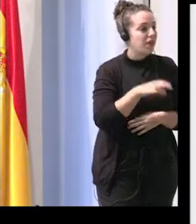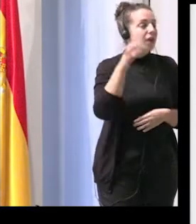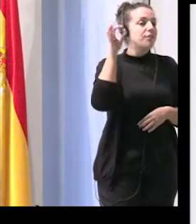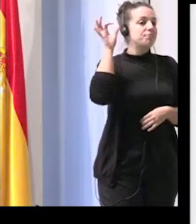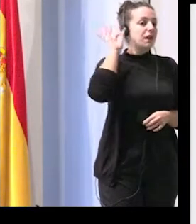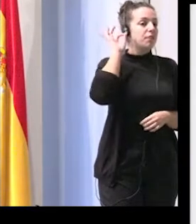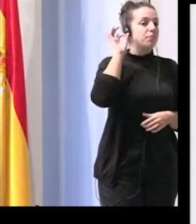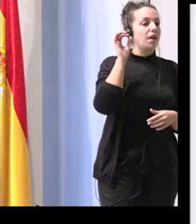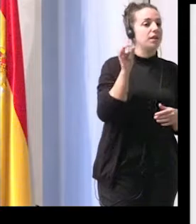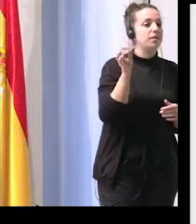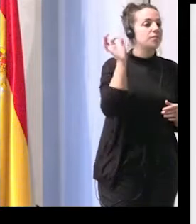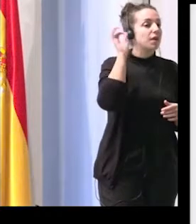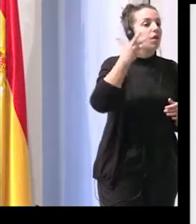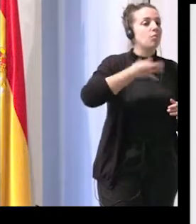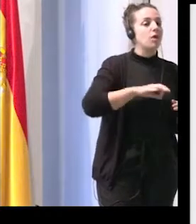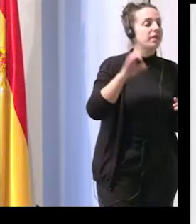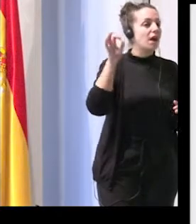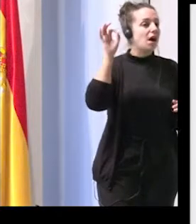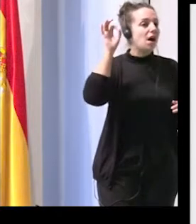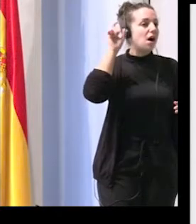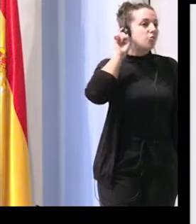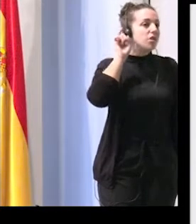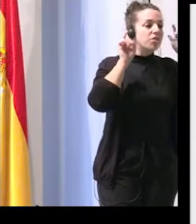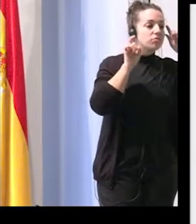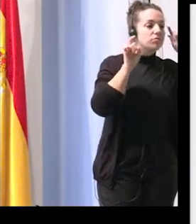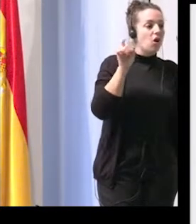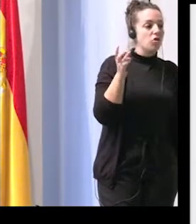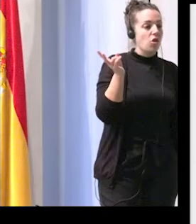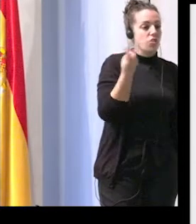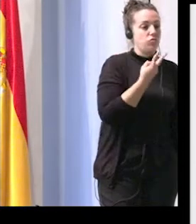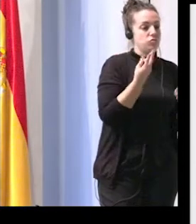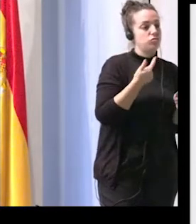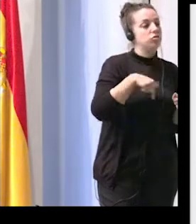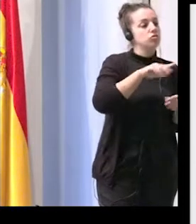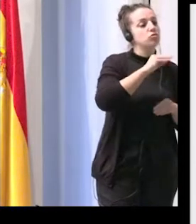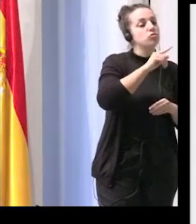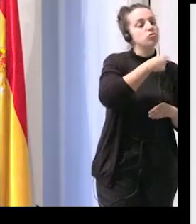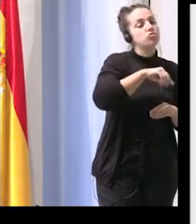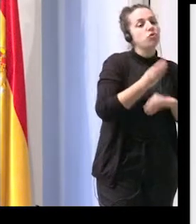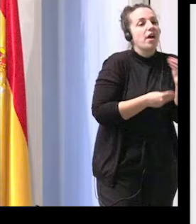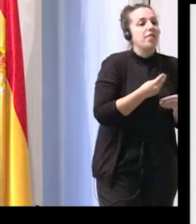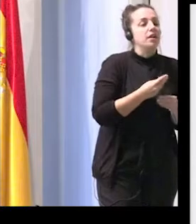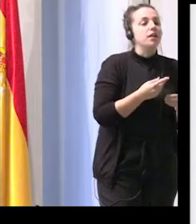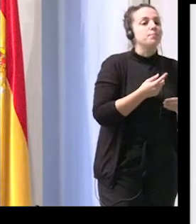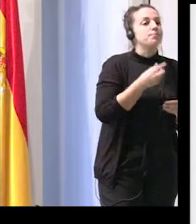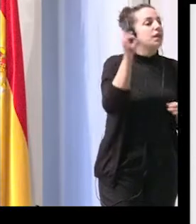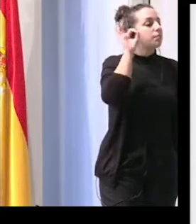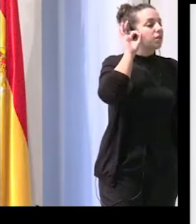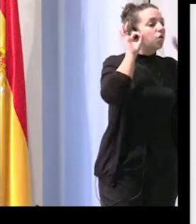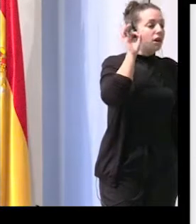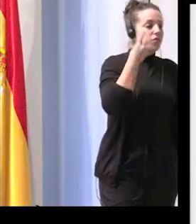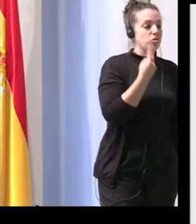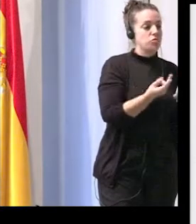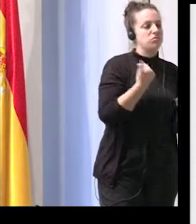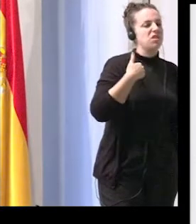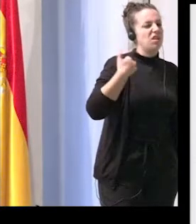both ears? So we did this just by putting two cochlear implants in. And we did this a long time ago, and we've been studying